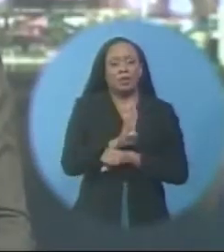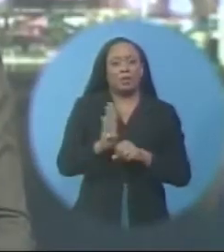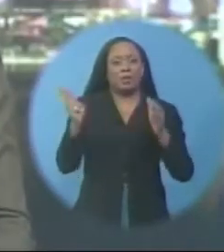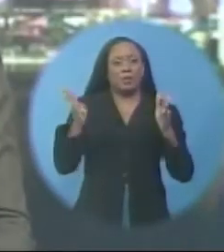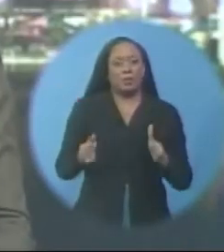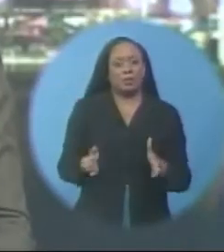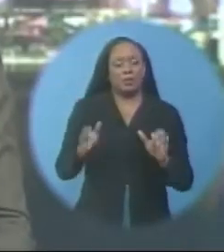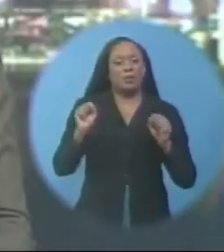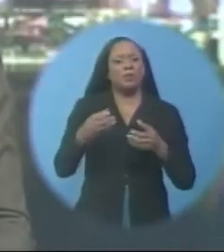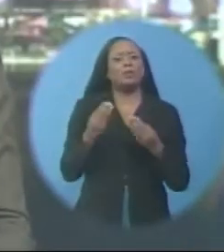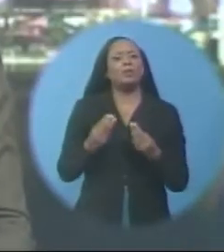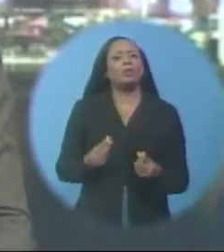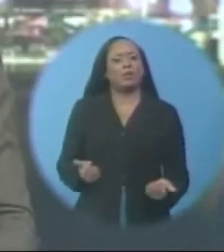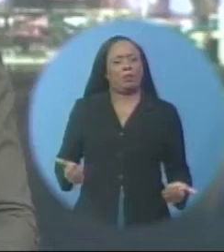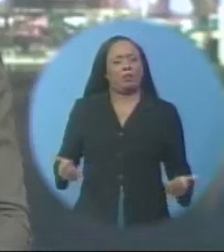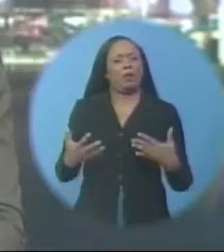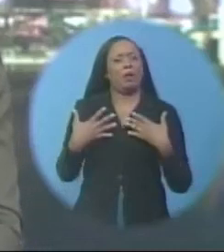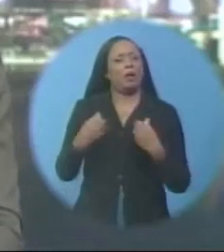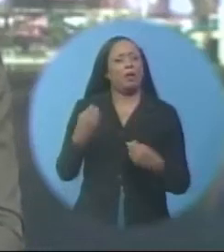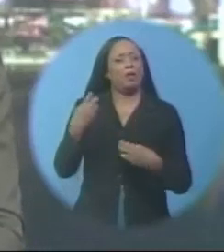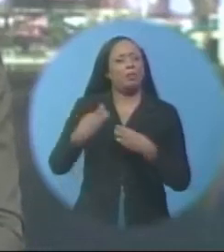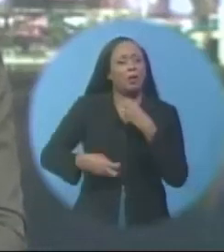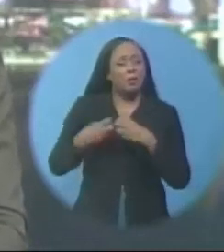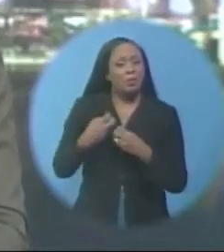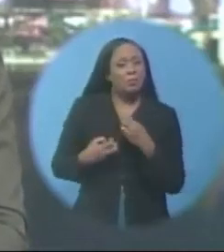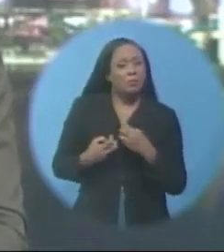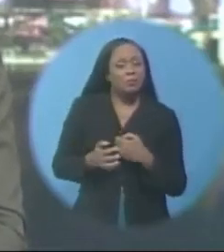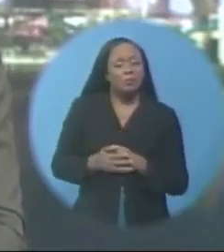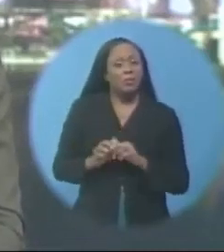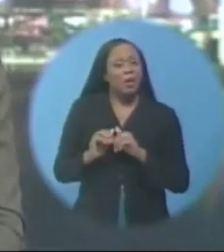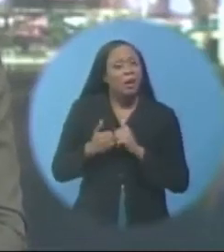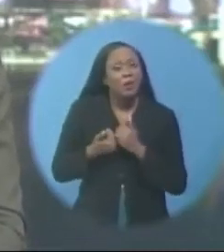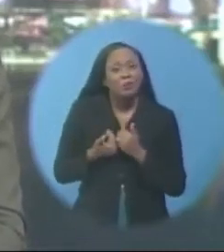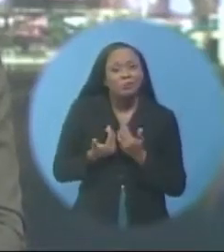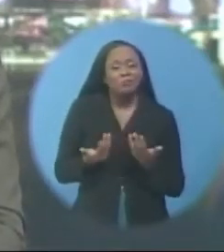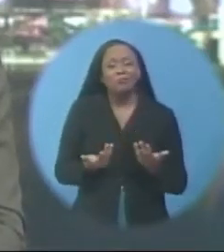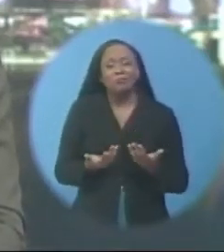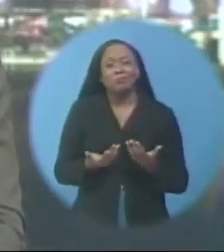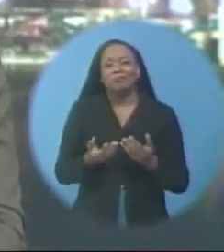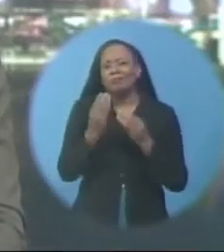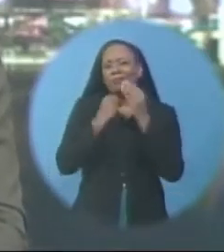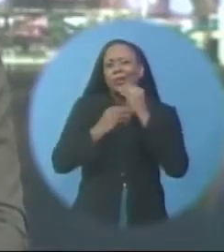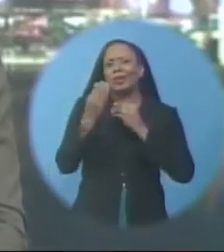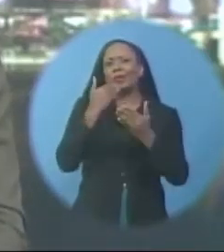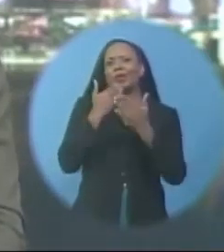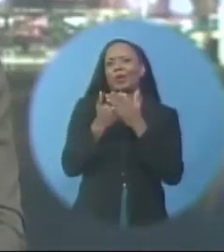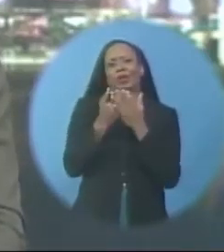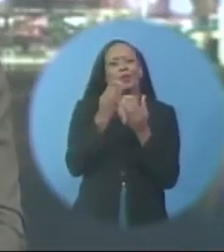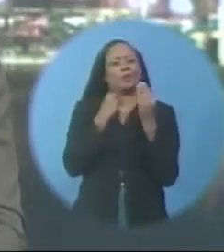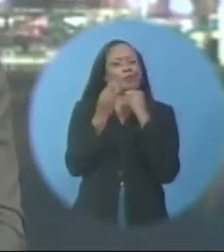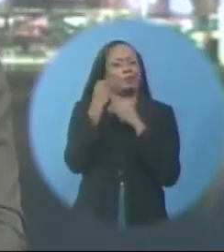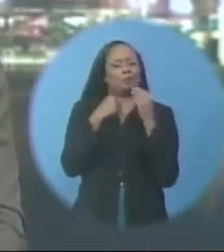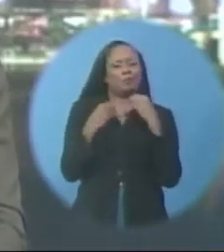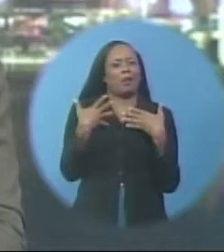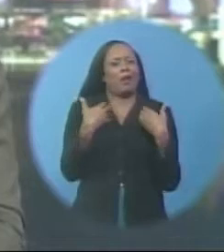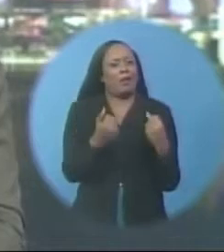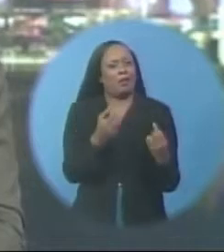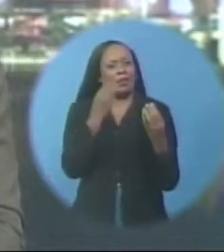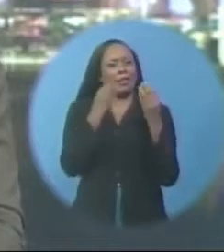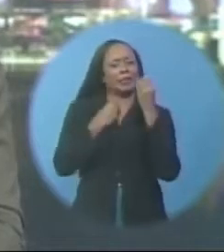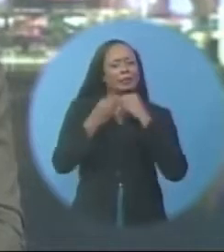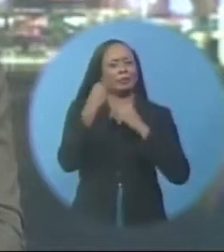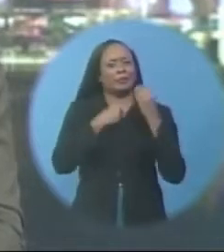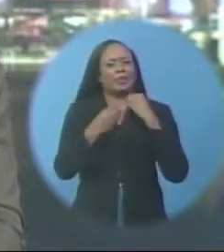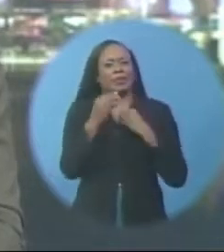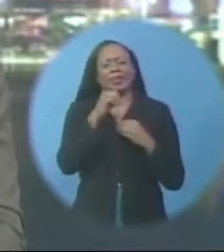Barbadians can solve their own health problems with good food. Nutritionist Carla Ramsey made the point that healthy eating doesn't